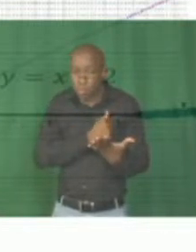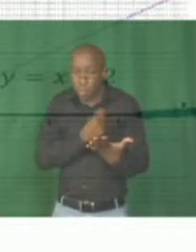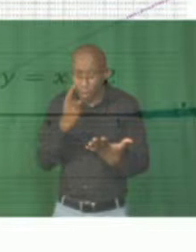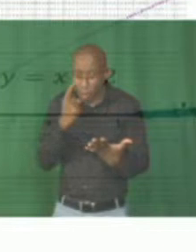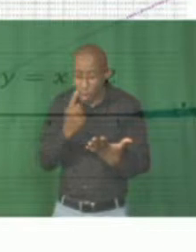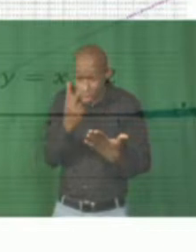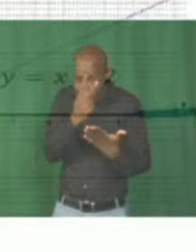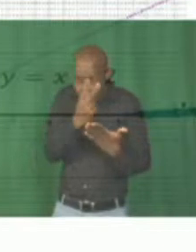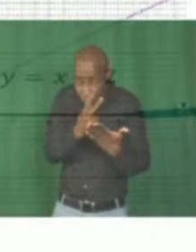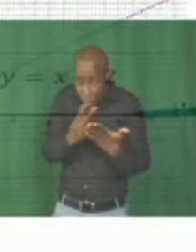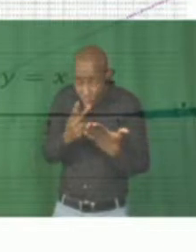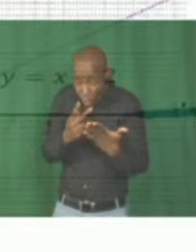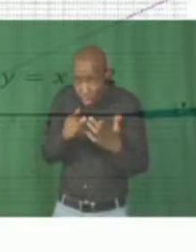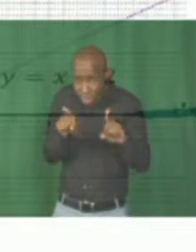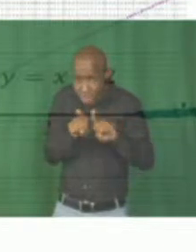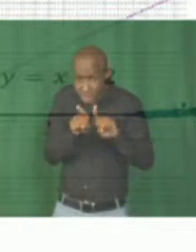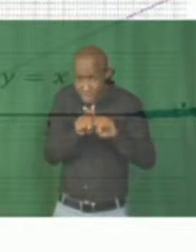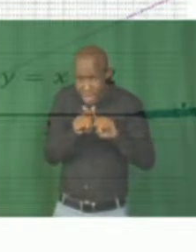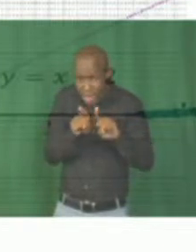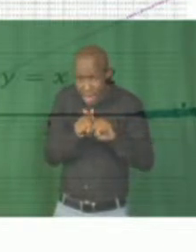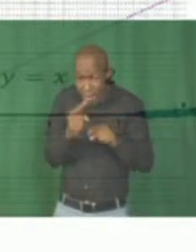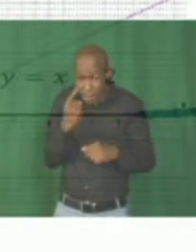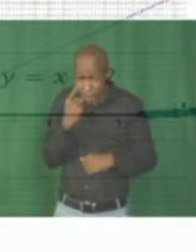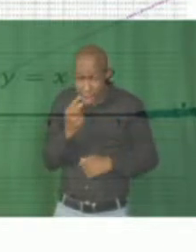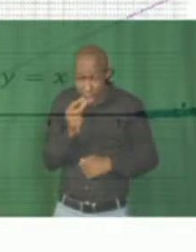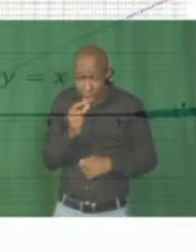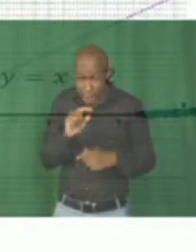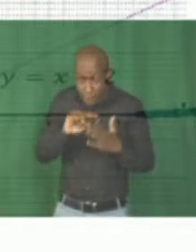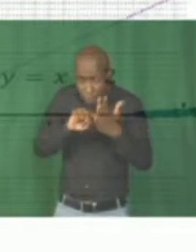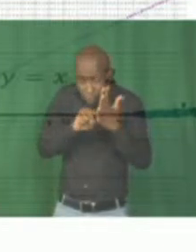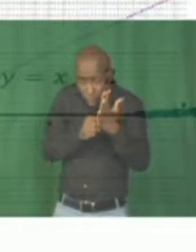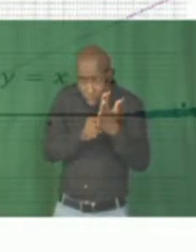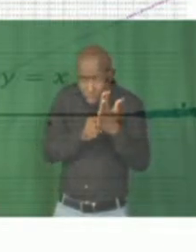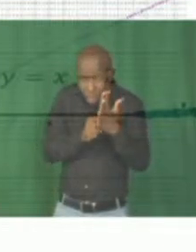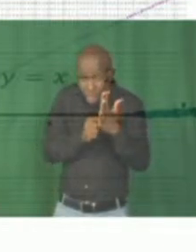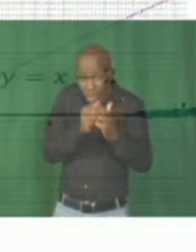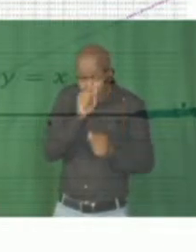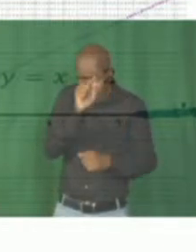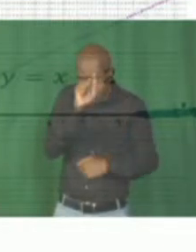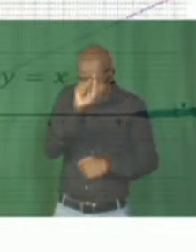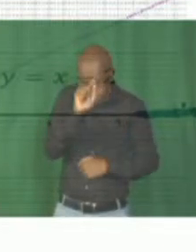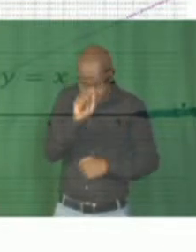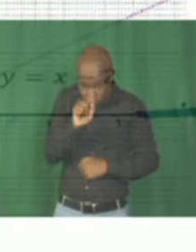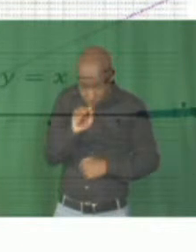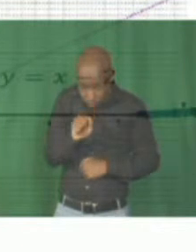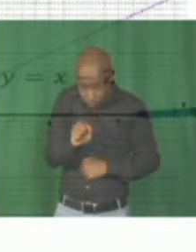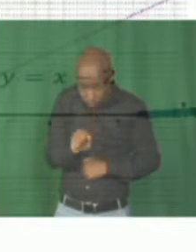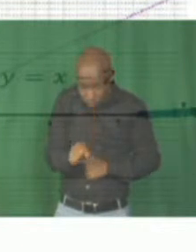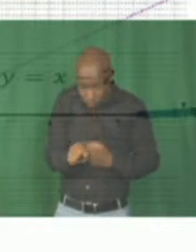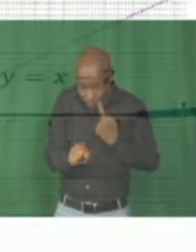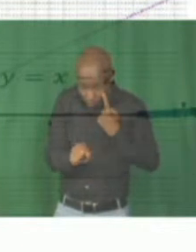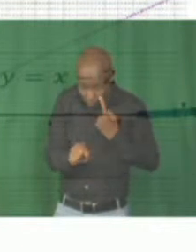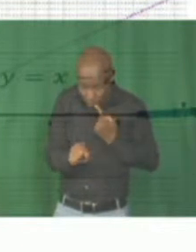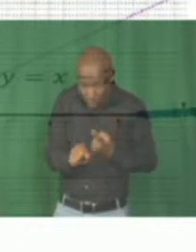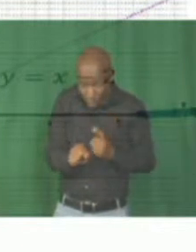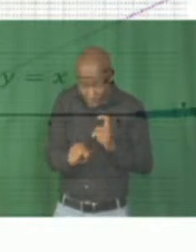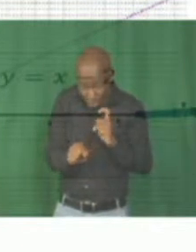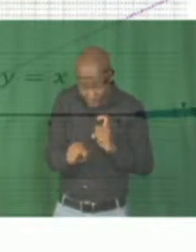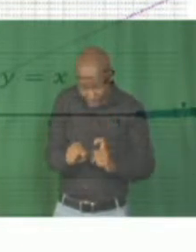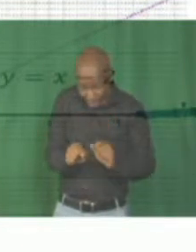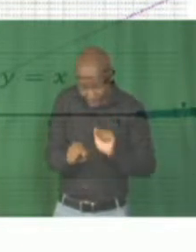draw a straight line. Now it means now from this point we can draw a straight line now, and then read the corresponding